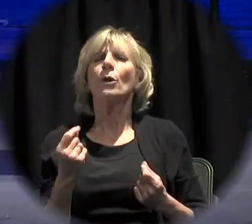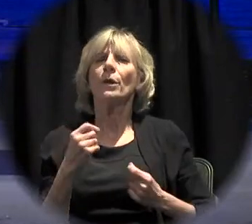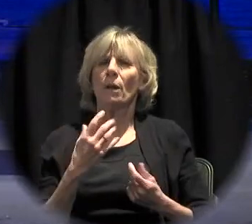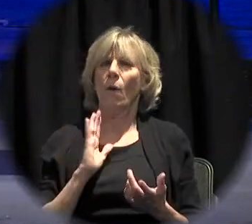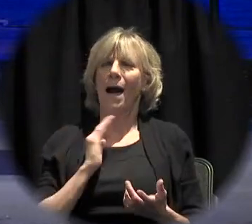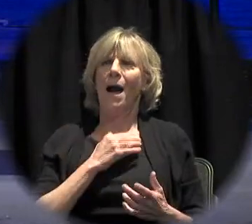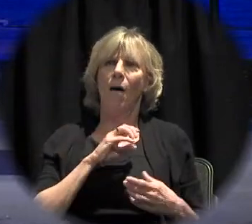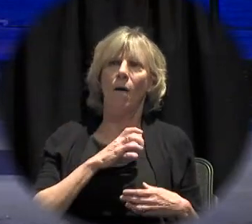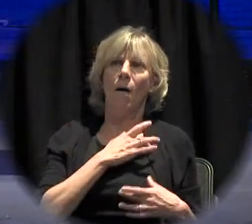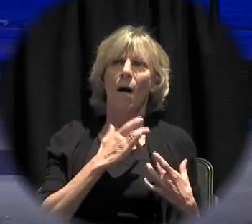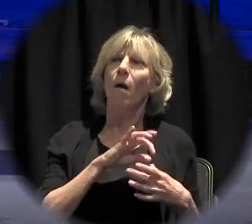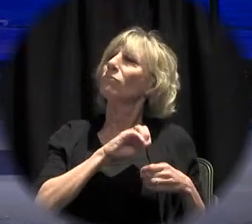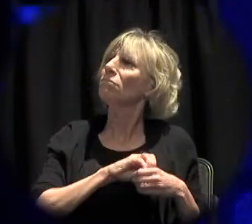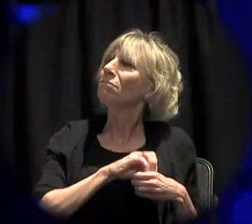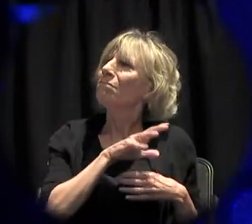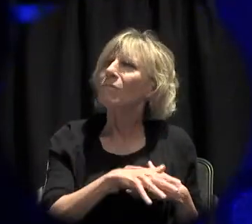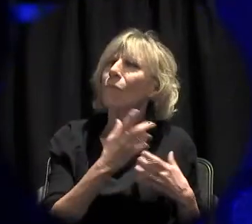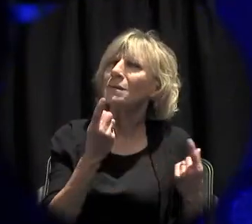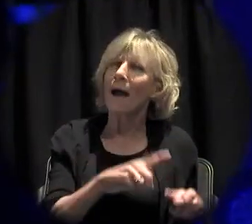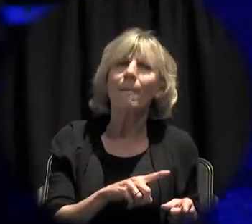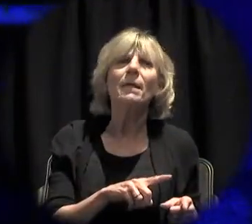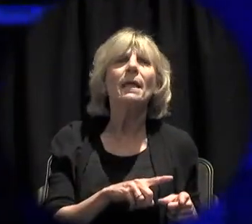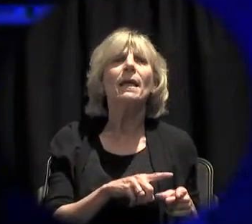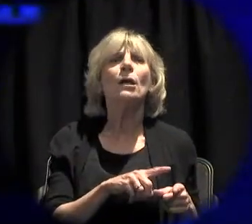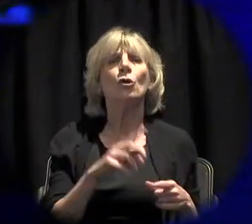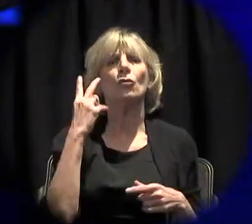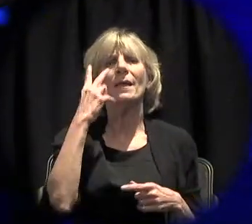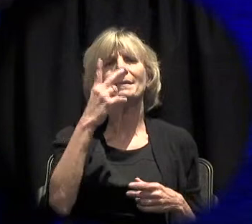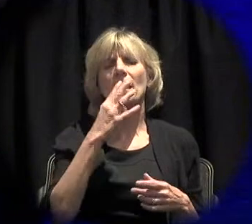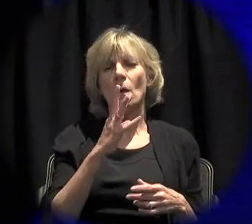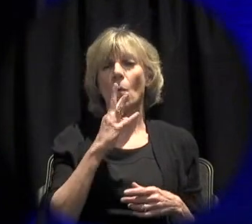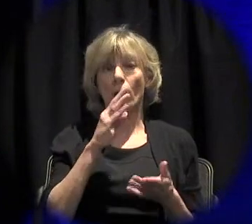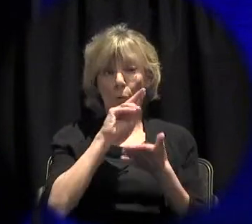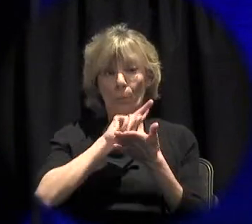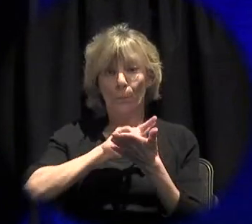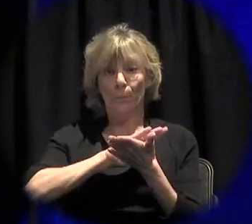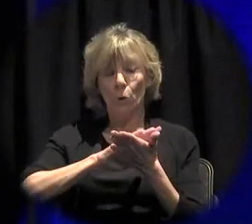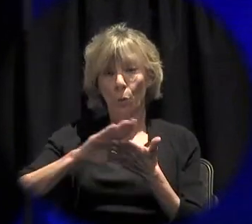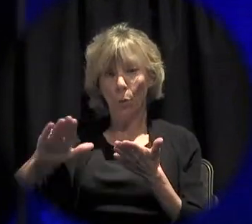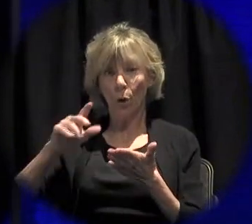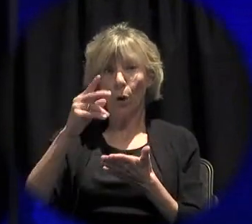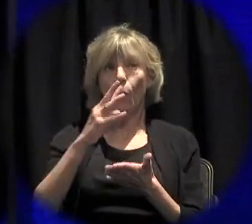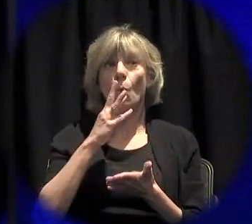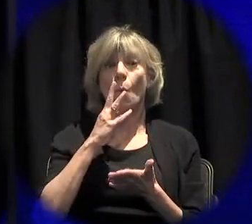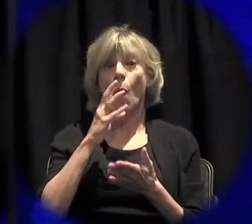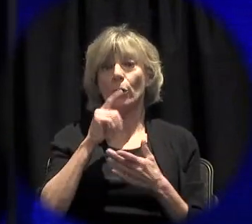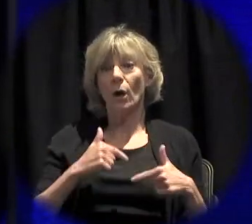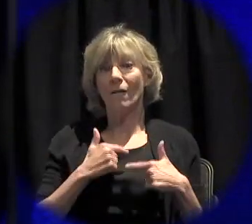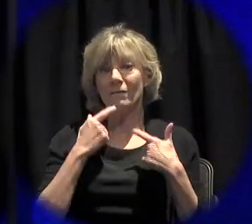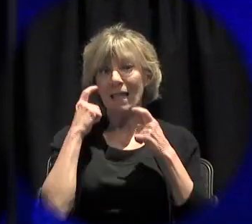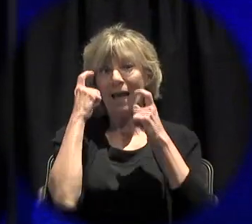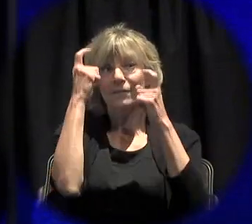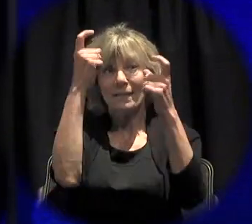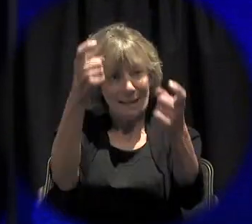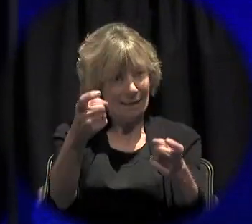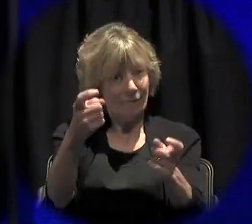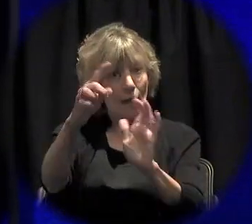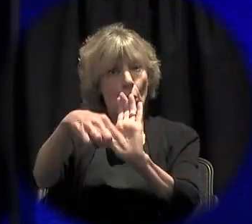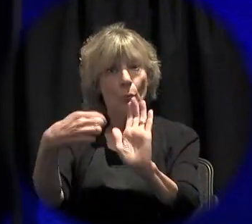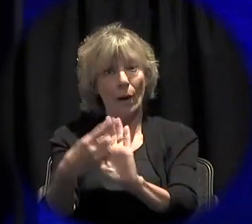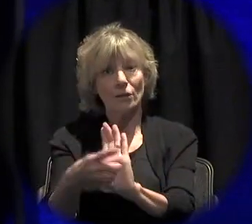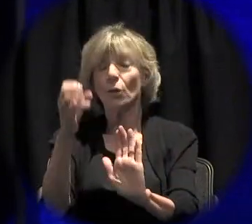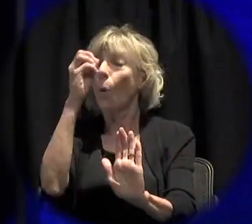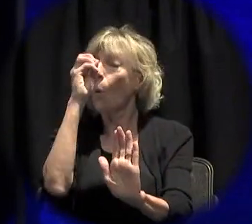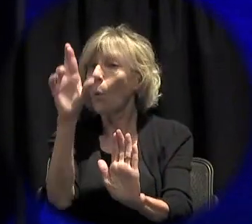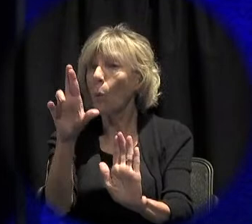our growth first. Do they see the water, the pure water of life-giving correction, or do they